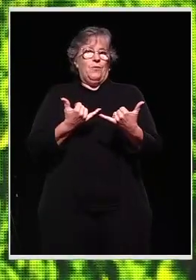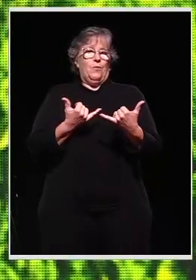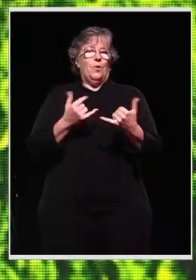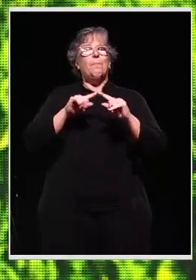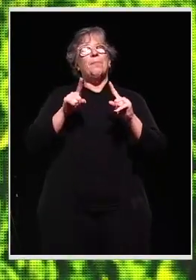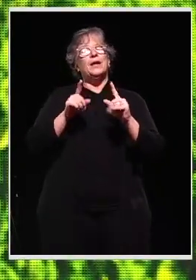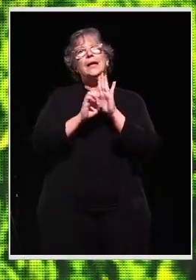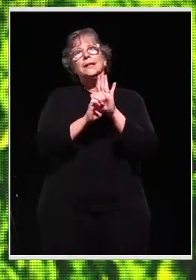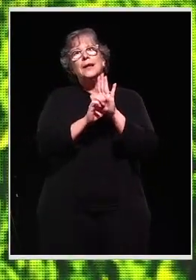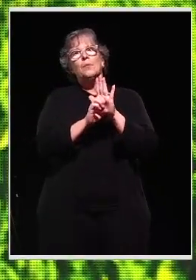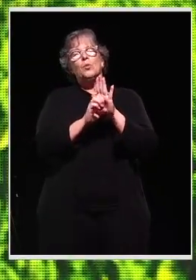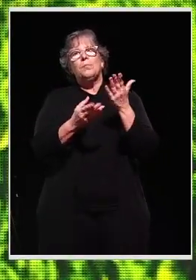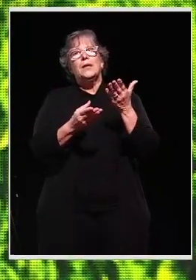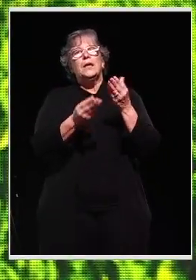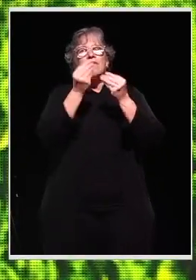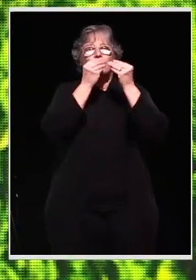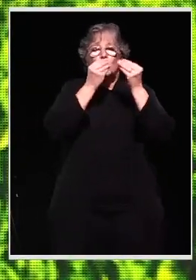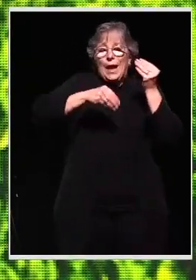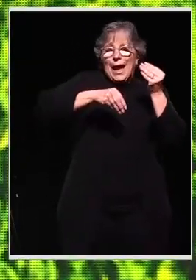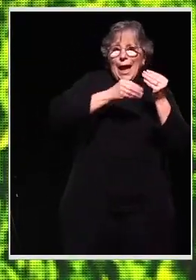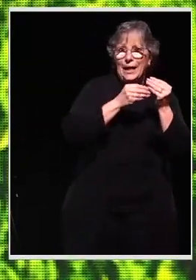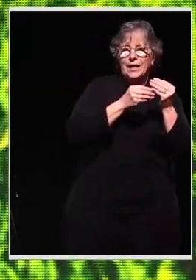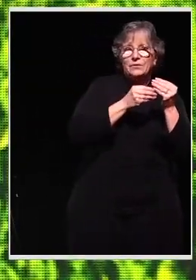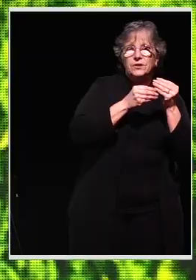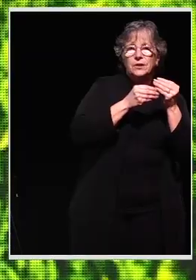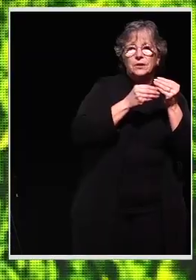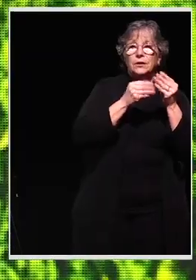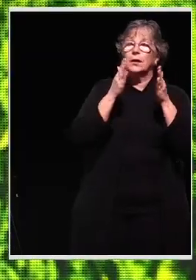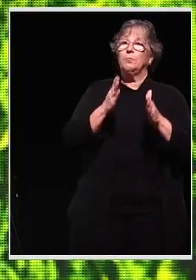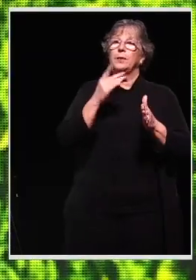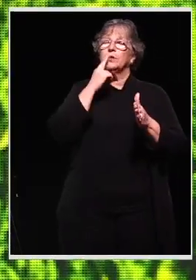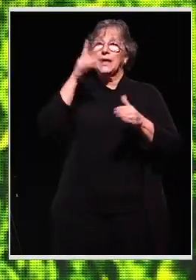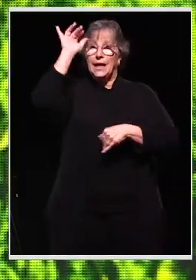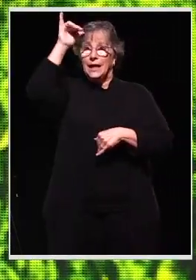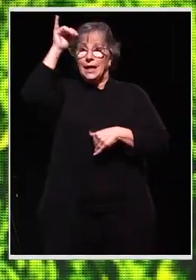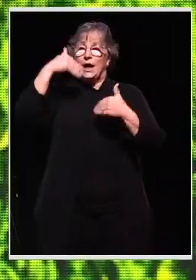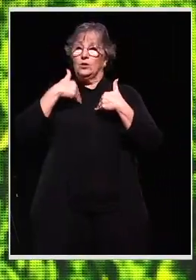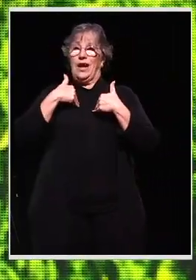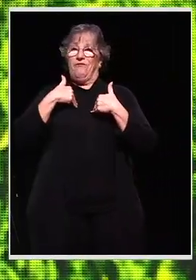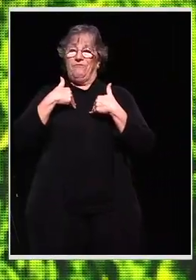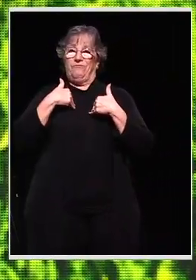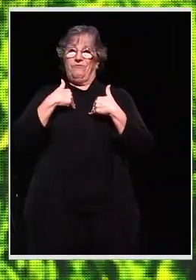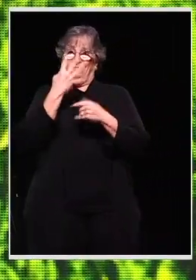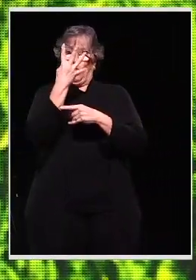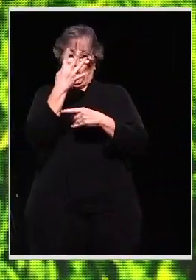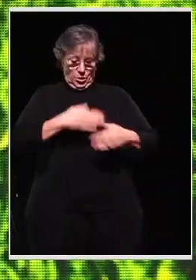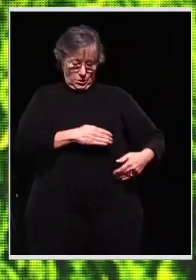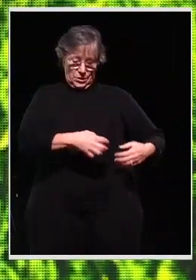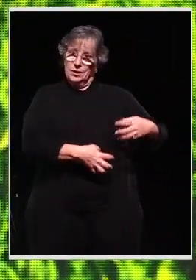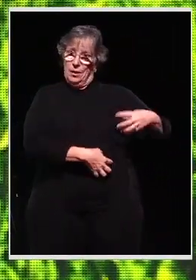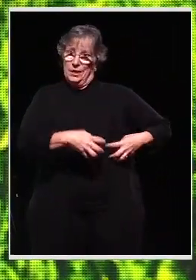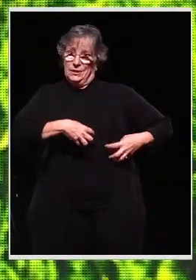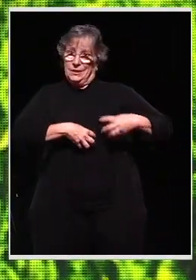of the examples would be feed additives that, you know, people say that cows have 4 stomachs. I'm sure this crowd knows that's not